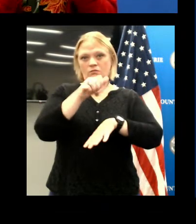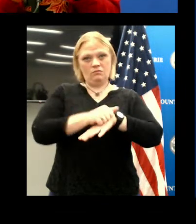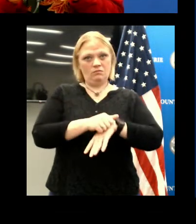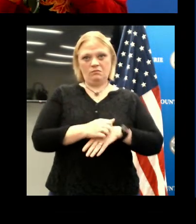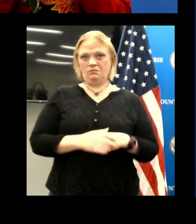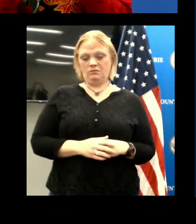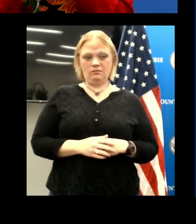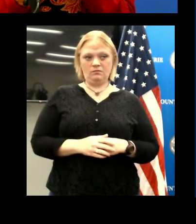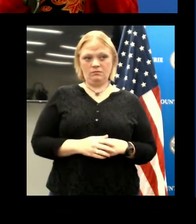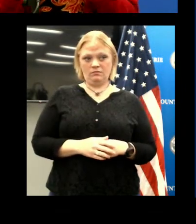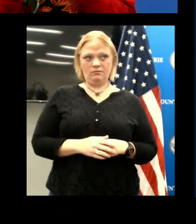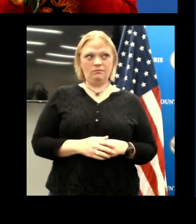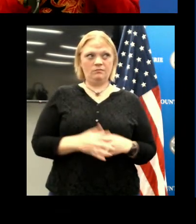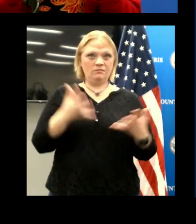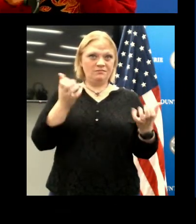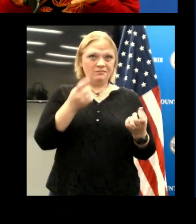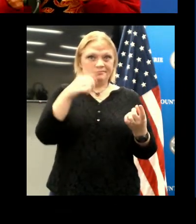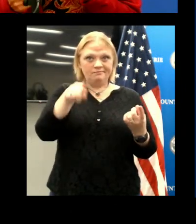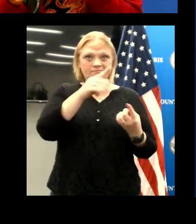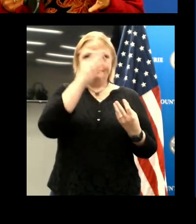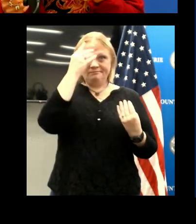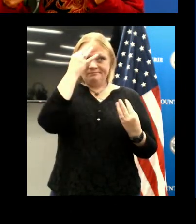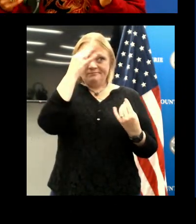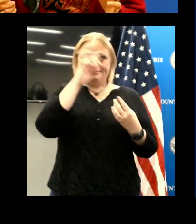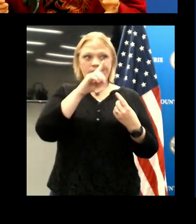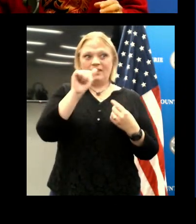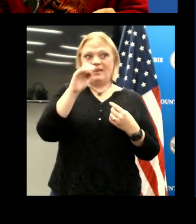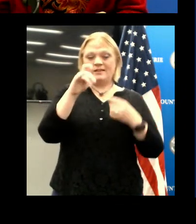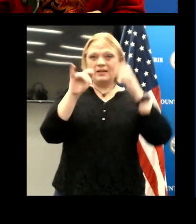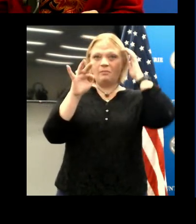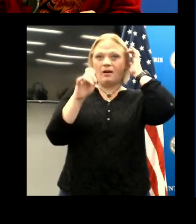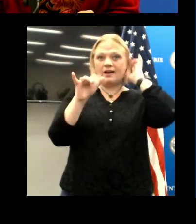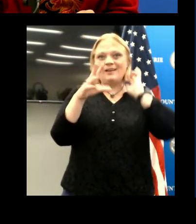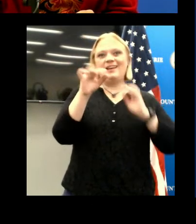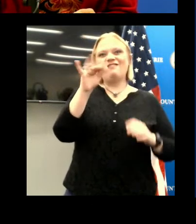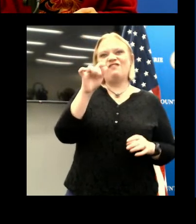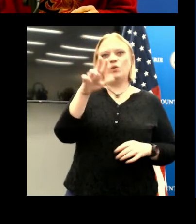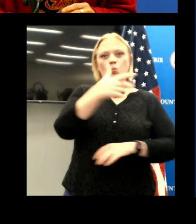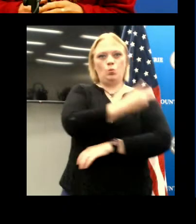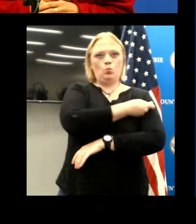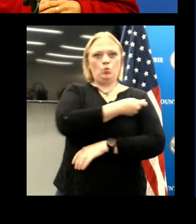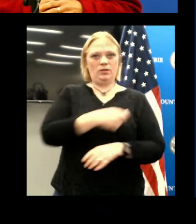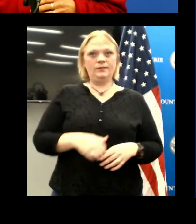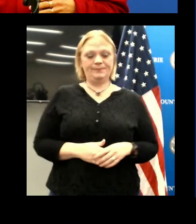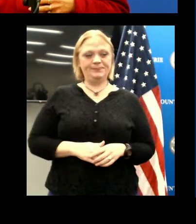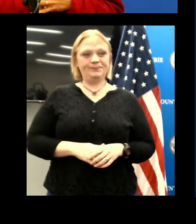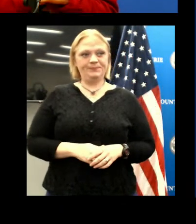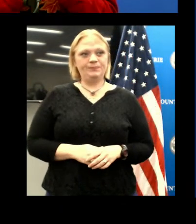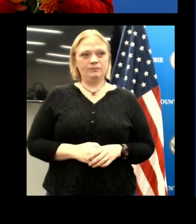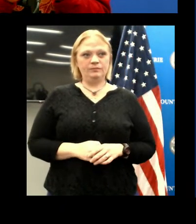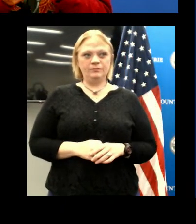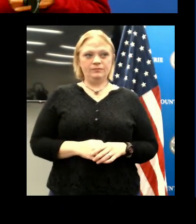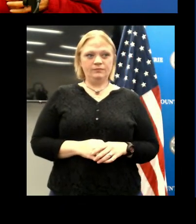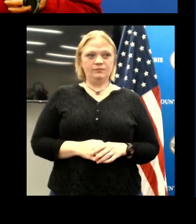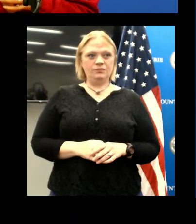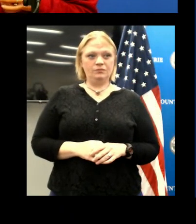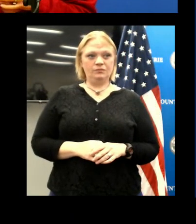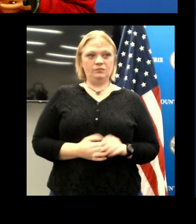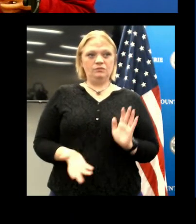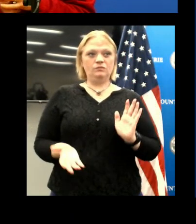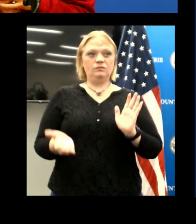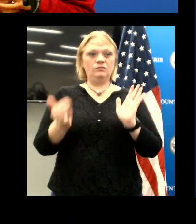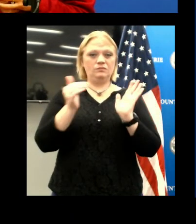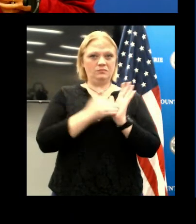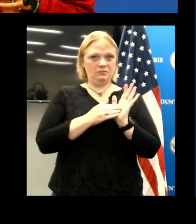So we just want everybody to think about getting antibody tested and getting their flu vaccine. So again, as I